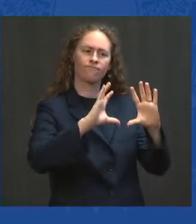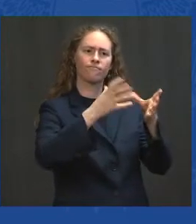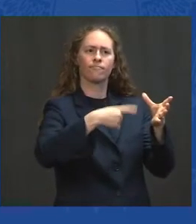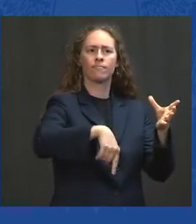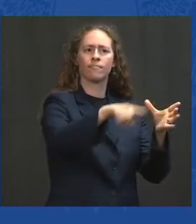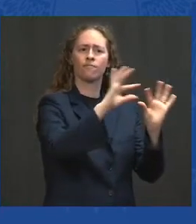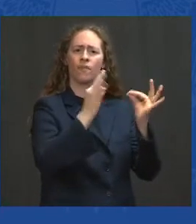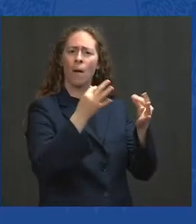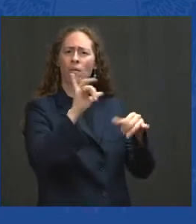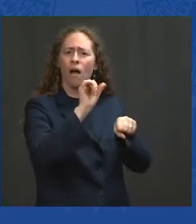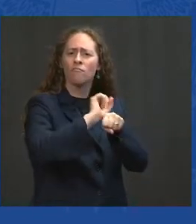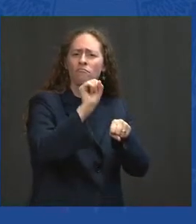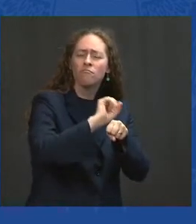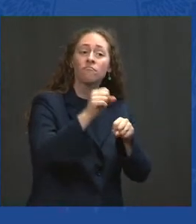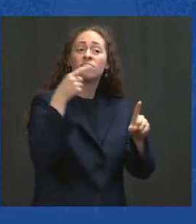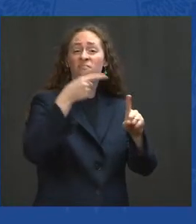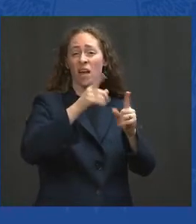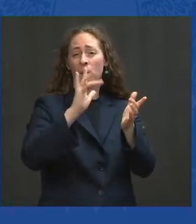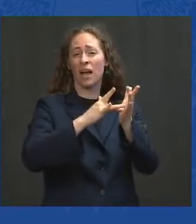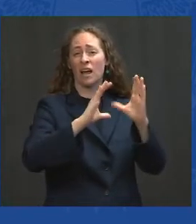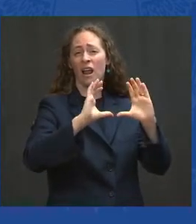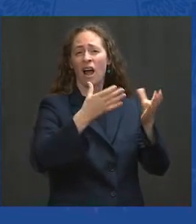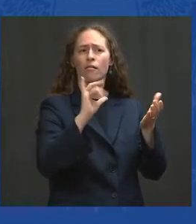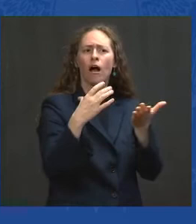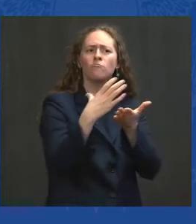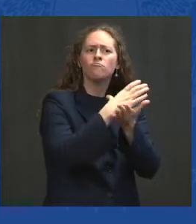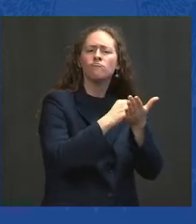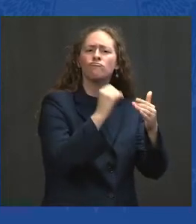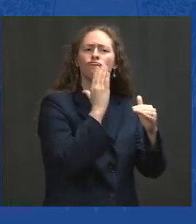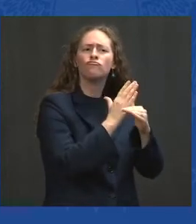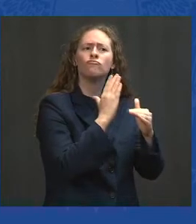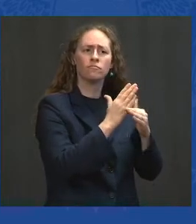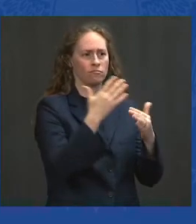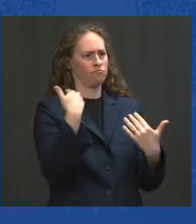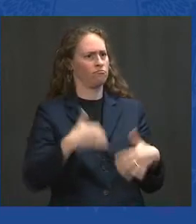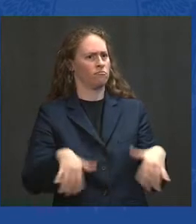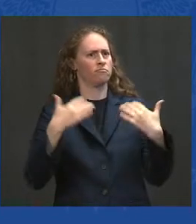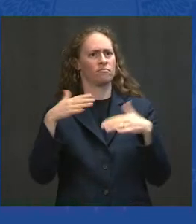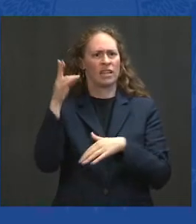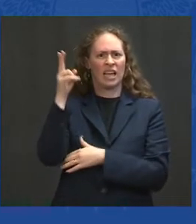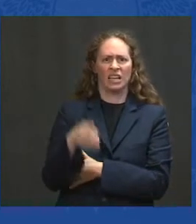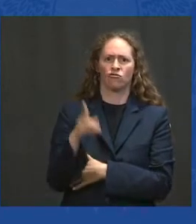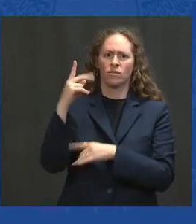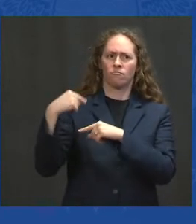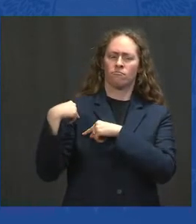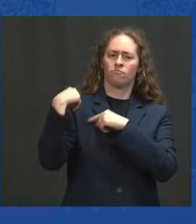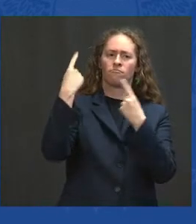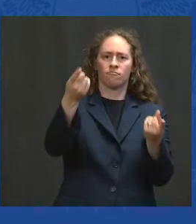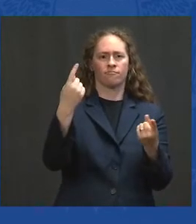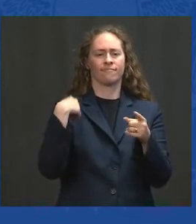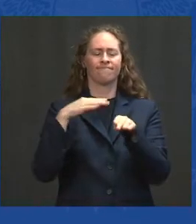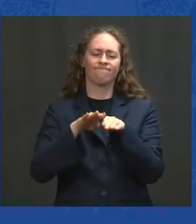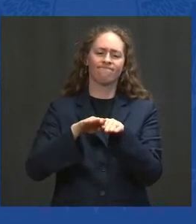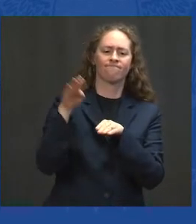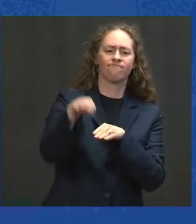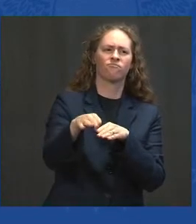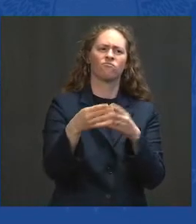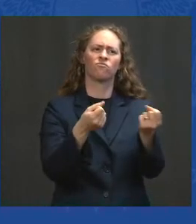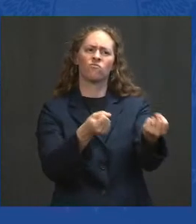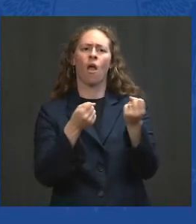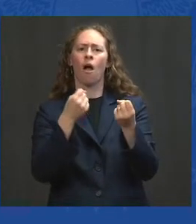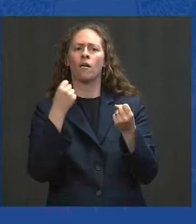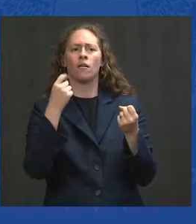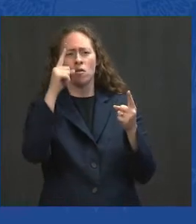families. It's historic, and it's our effort to make another giant step toward ending child poverty in